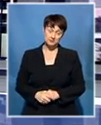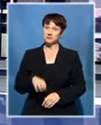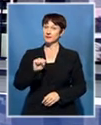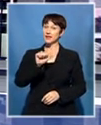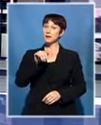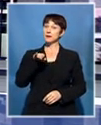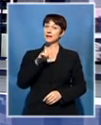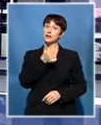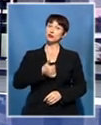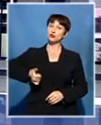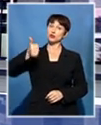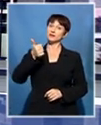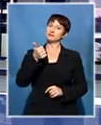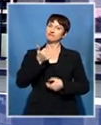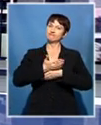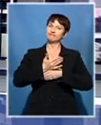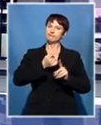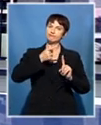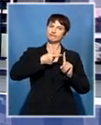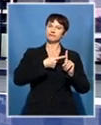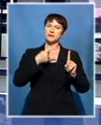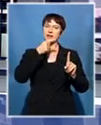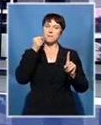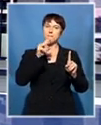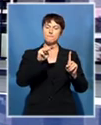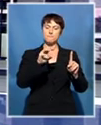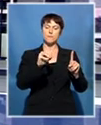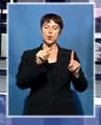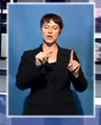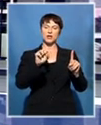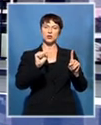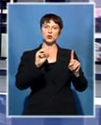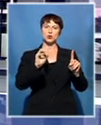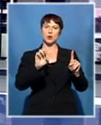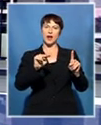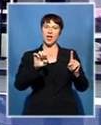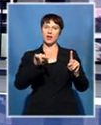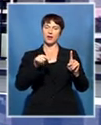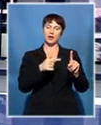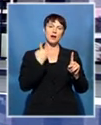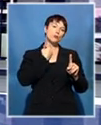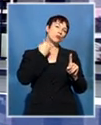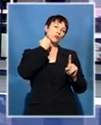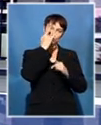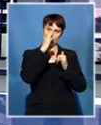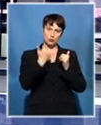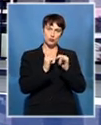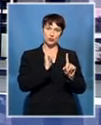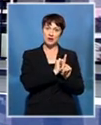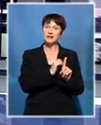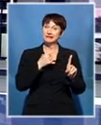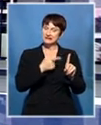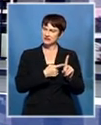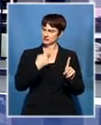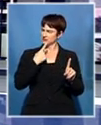The SABC's Chief Operating Officer, Hlaudi Motsoeneng, has never misrepresented his qualifications nor induced anyone to